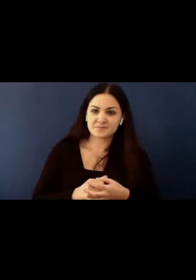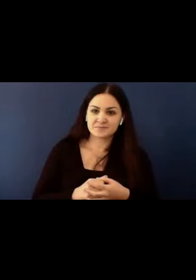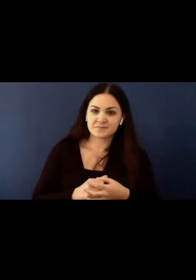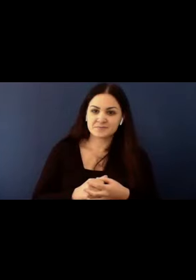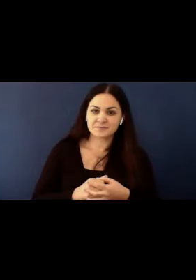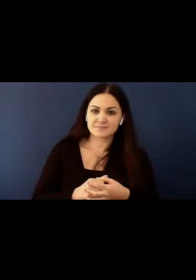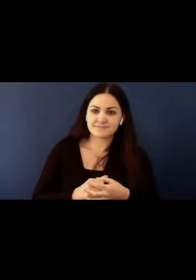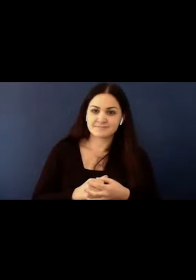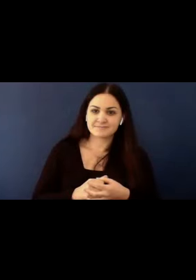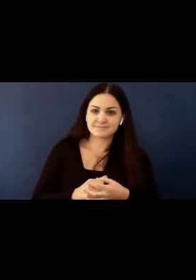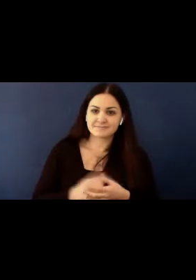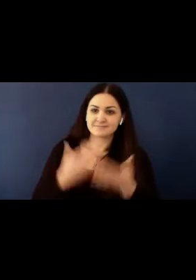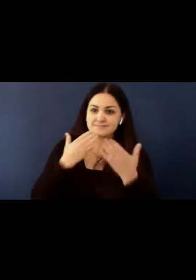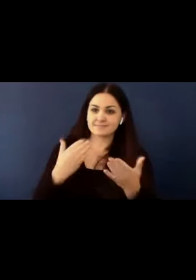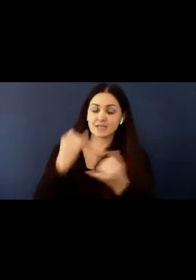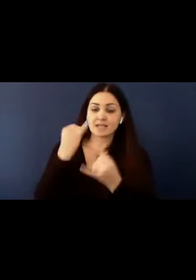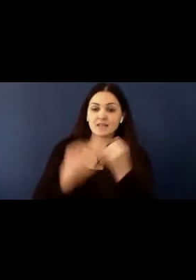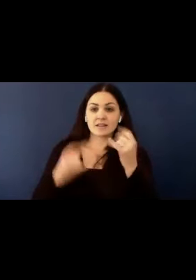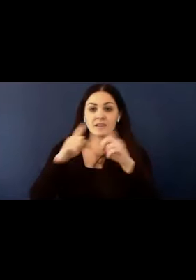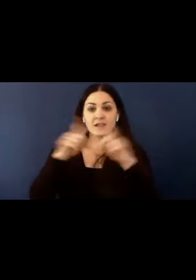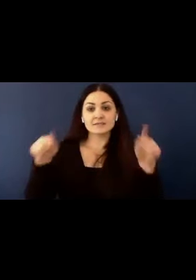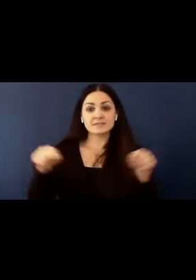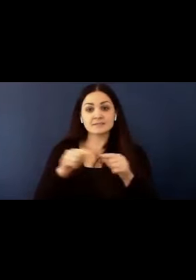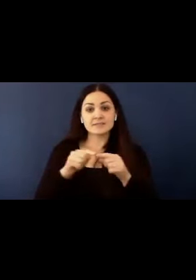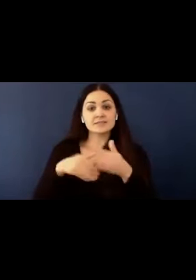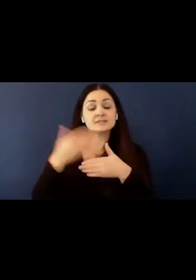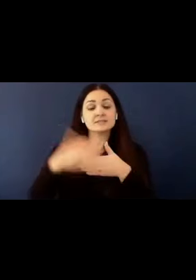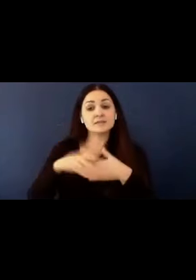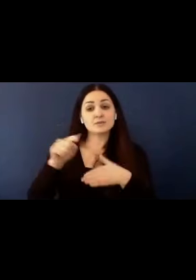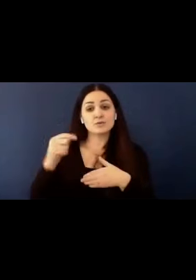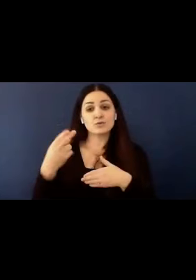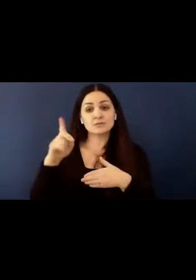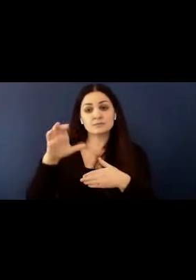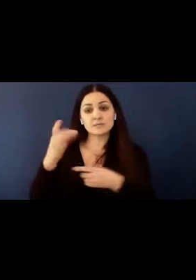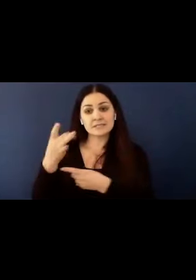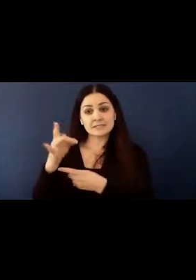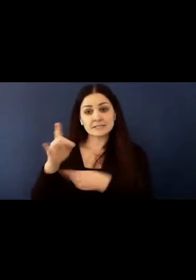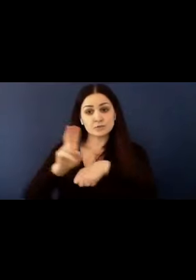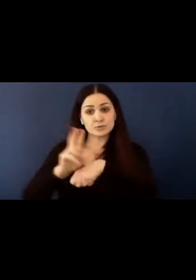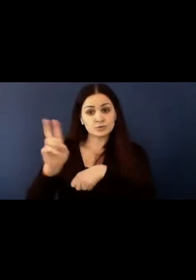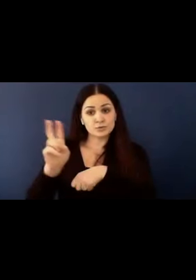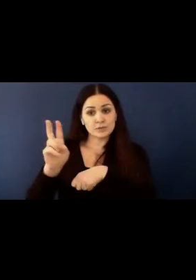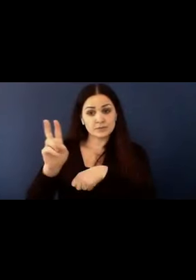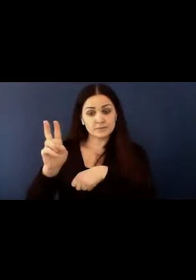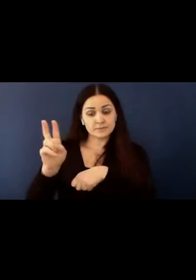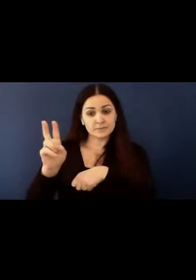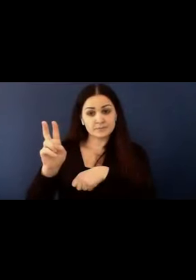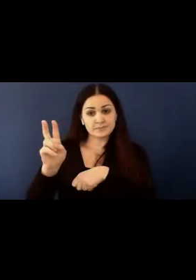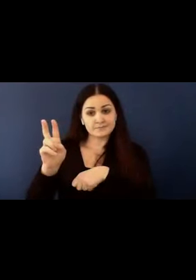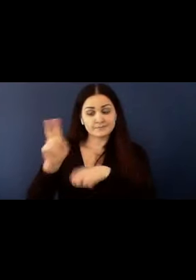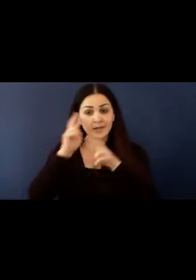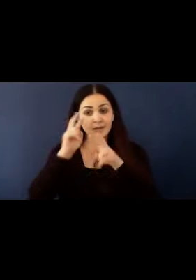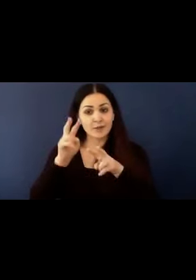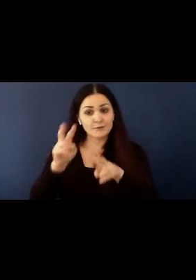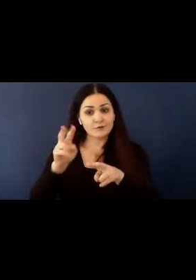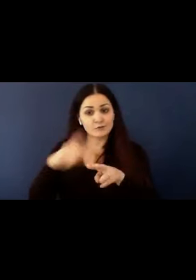Thank you. And the last slide, our next town hall will be on December 18th at 2 p.m. and we look forward to joining